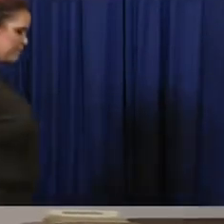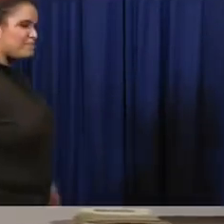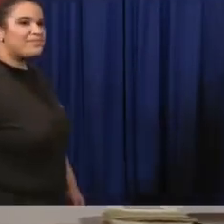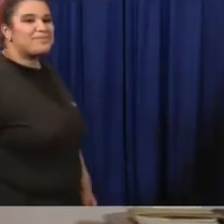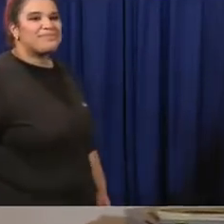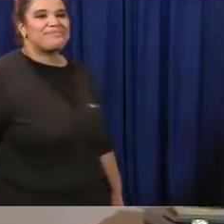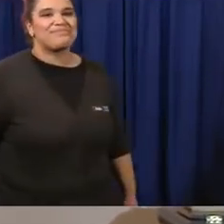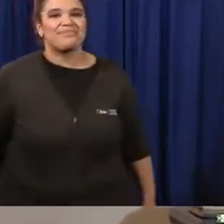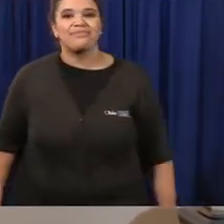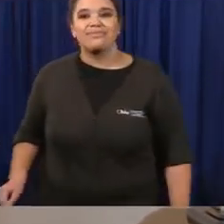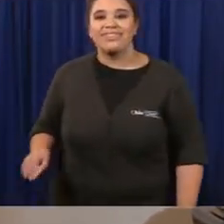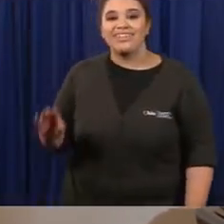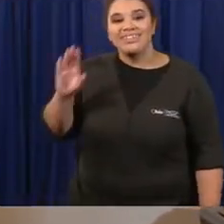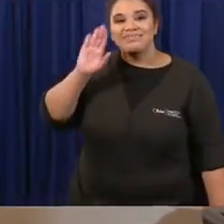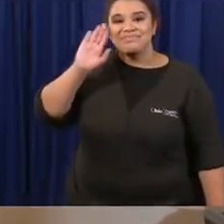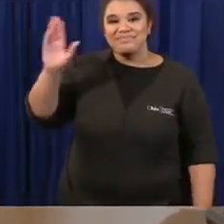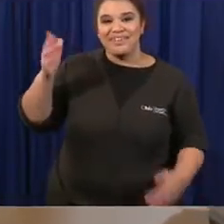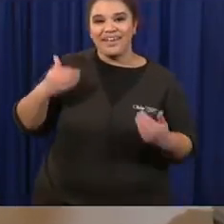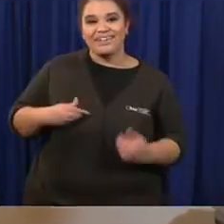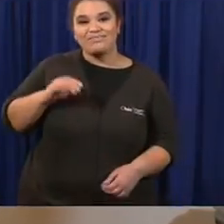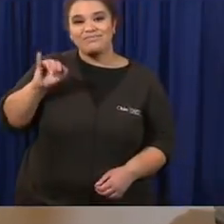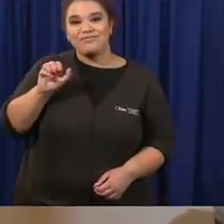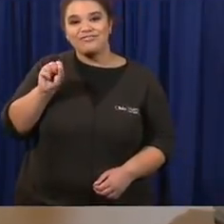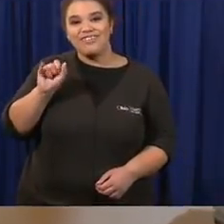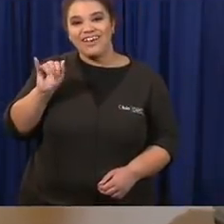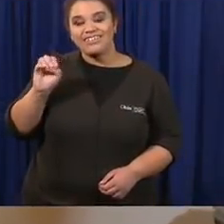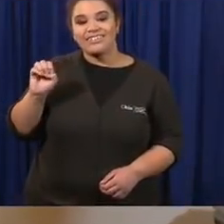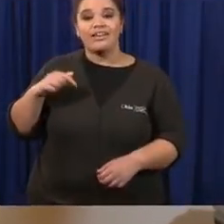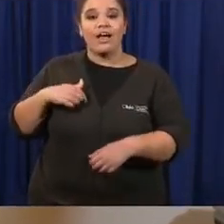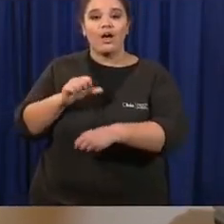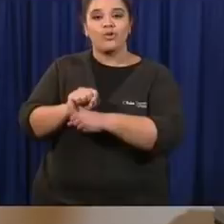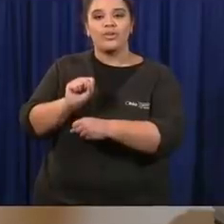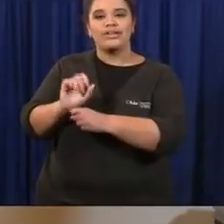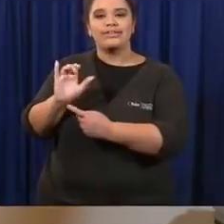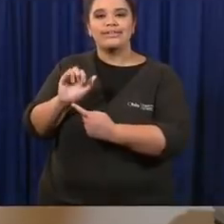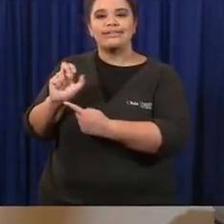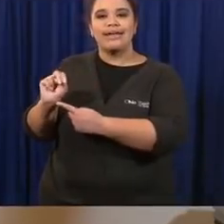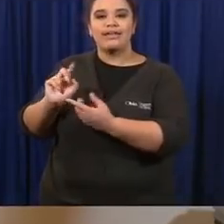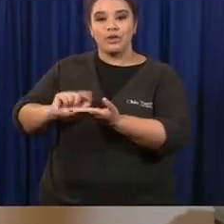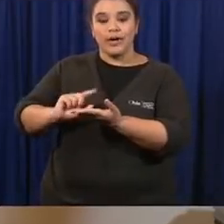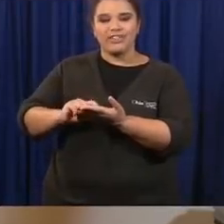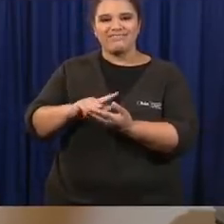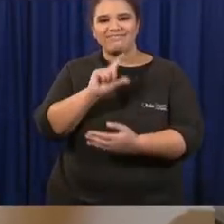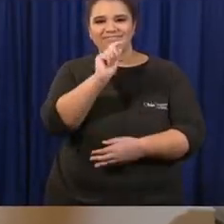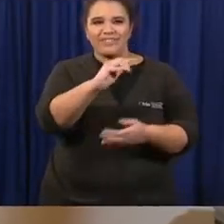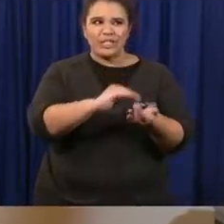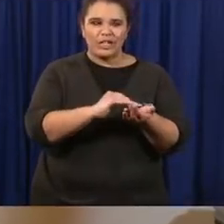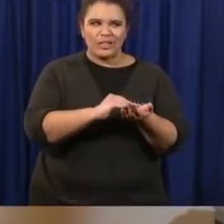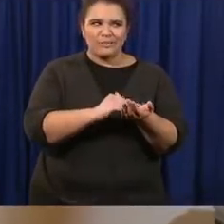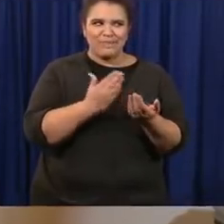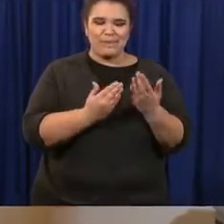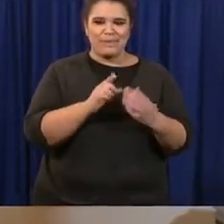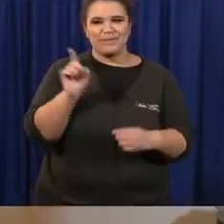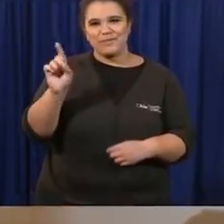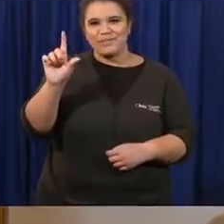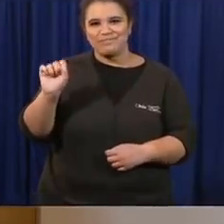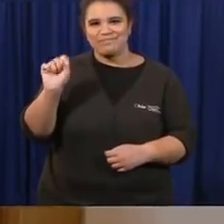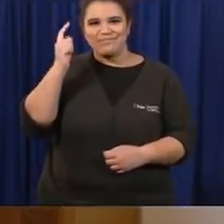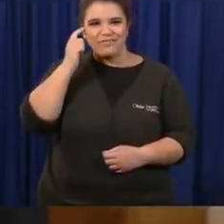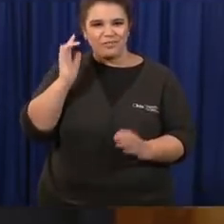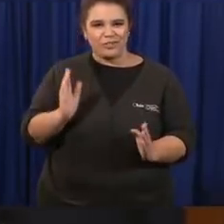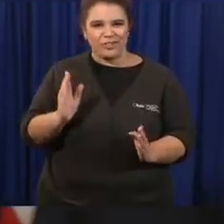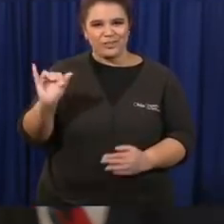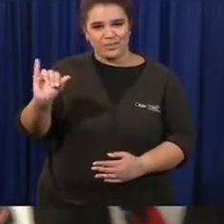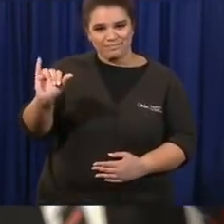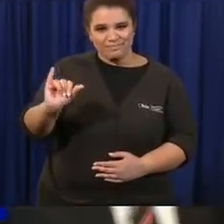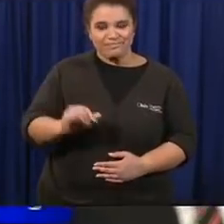Hi, this is Jessie Bulmer with the Cincinnati Enquirer. My question is probably for Dr. Acton, but perhaps the Lieutenant Governor as well. I guess, why